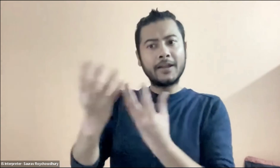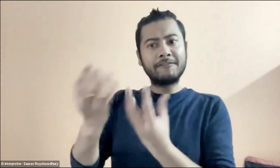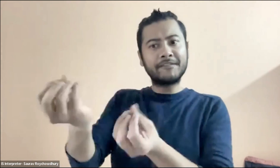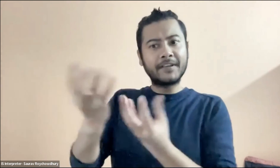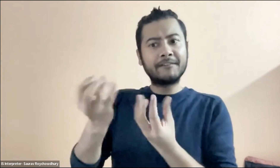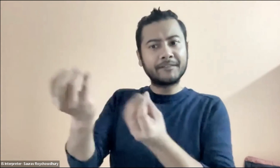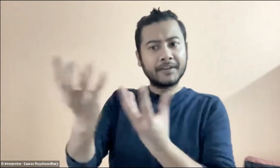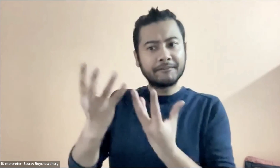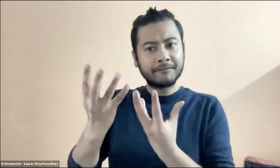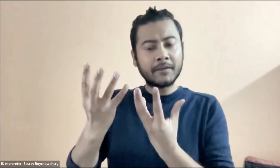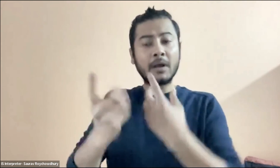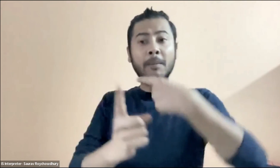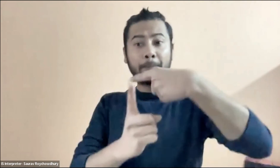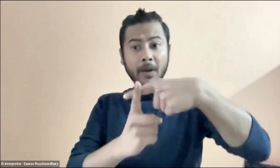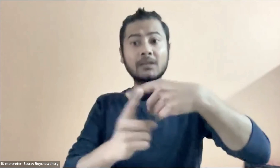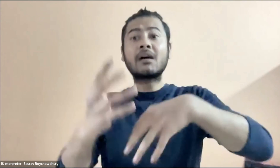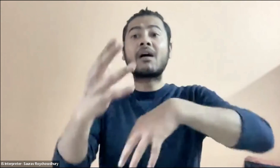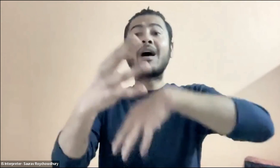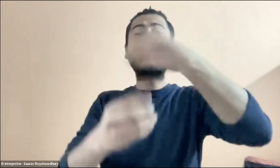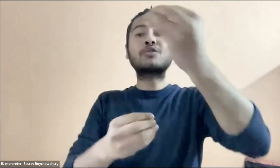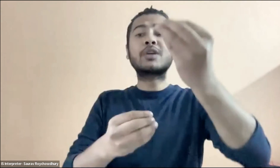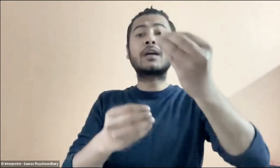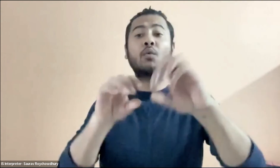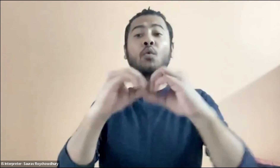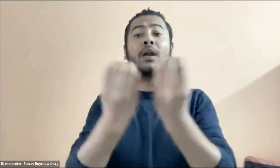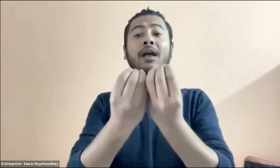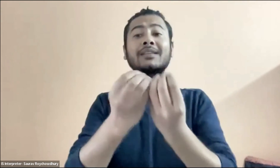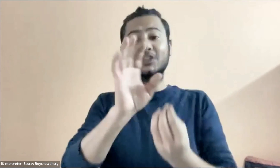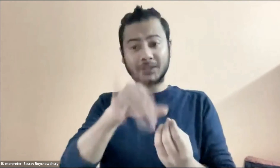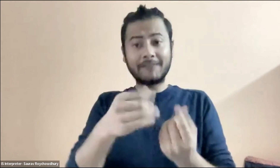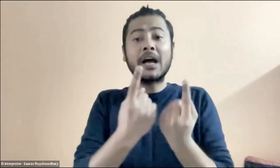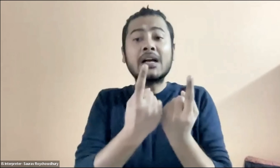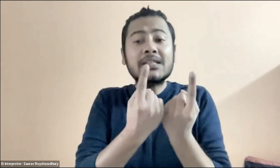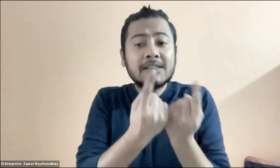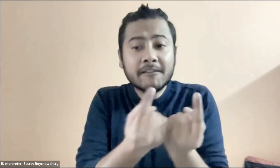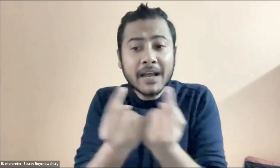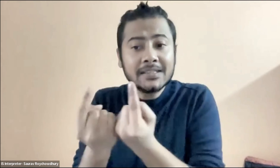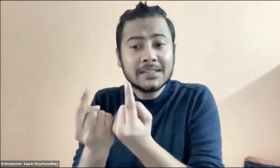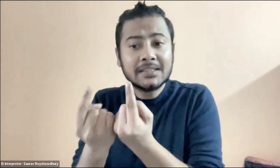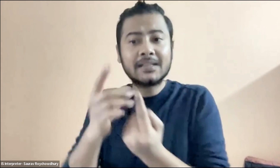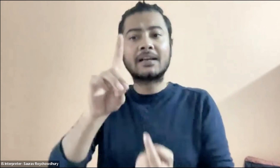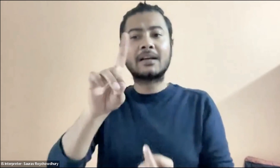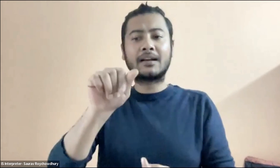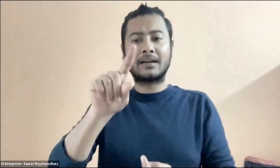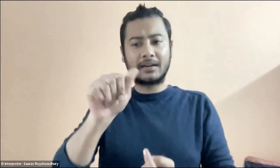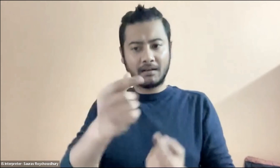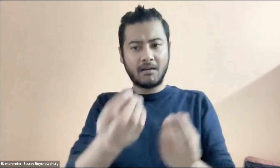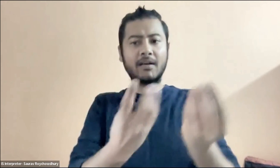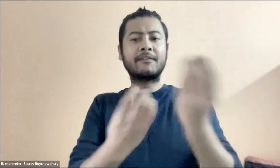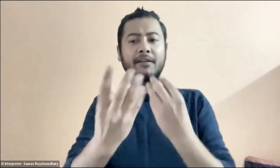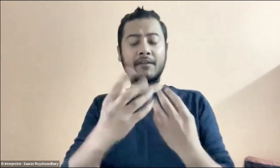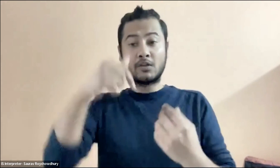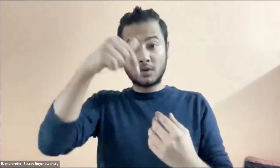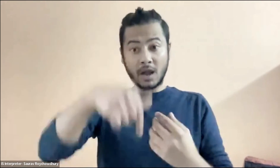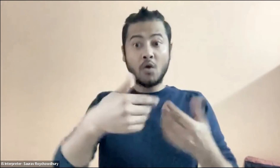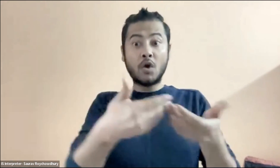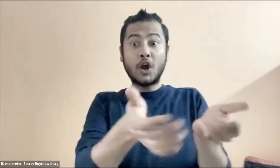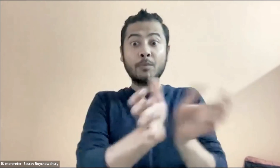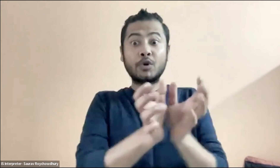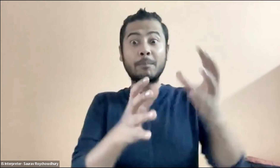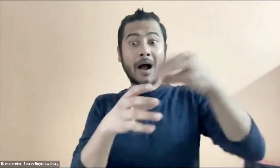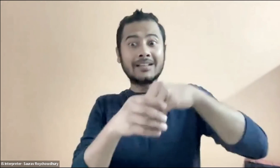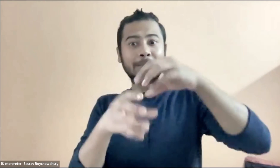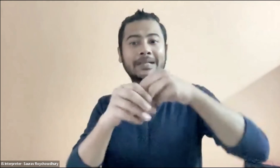on the ground. So this community participation was brought in as a third angle to identify